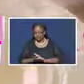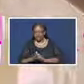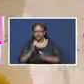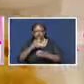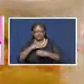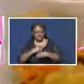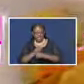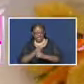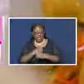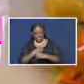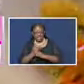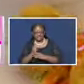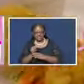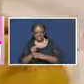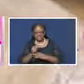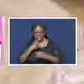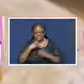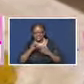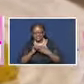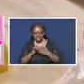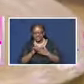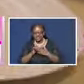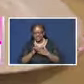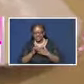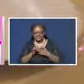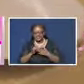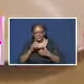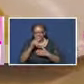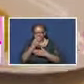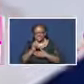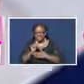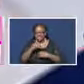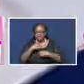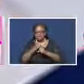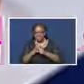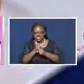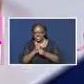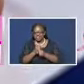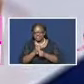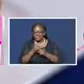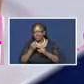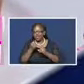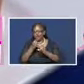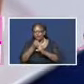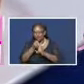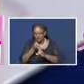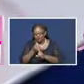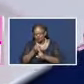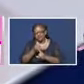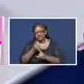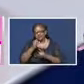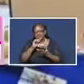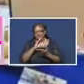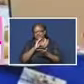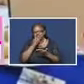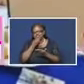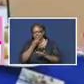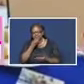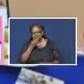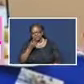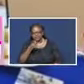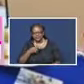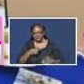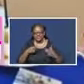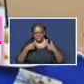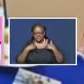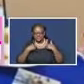cook, some of them even going as far as to concoct original recipes. And for my flour dish, I chose a